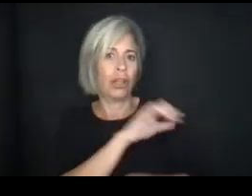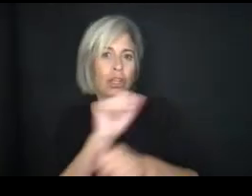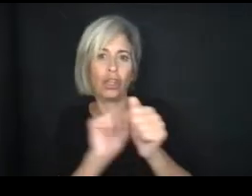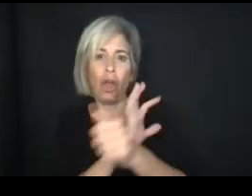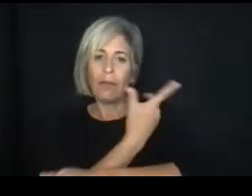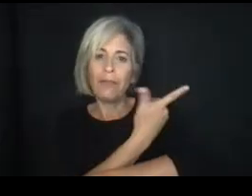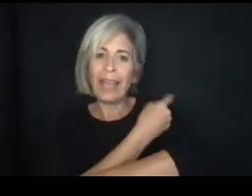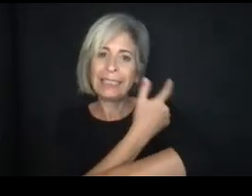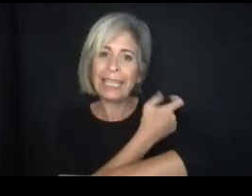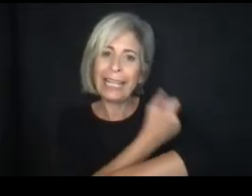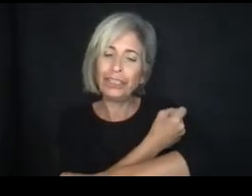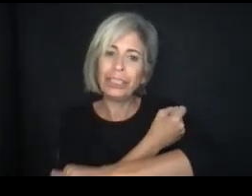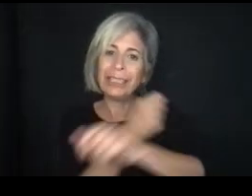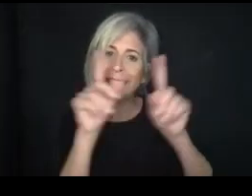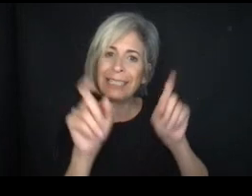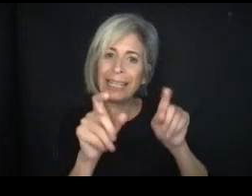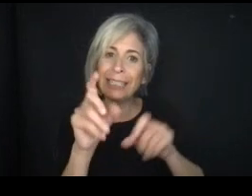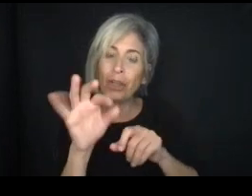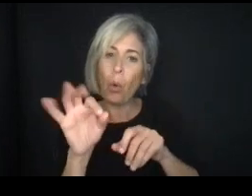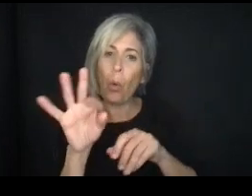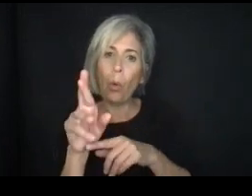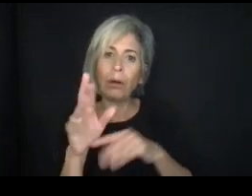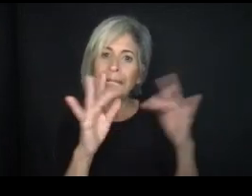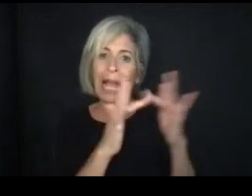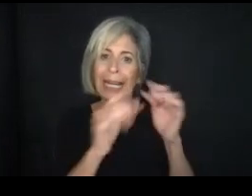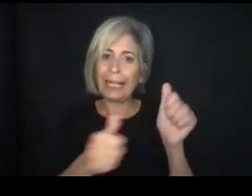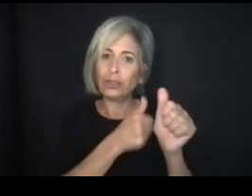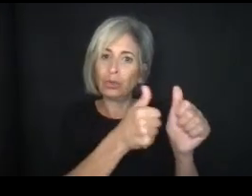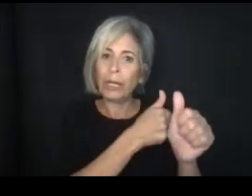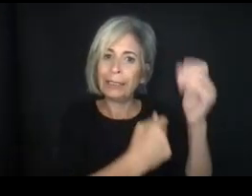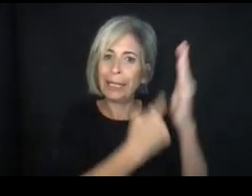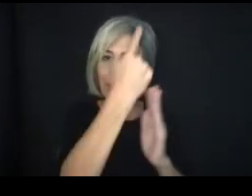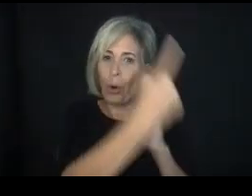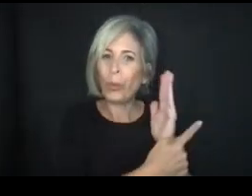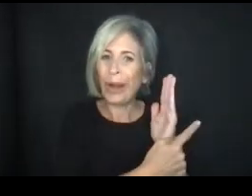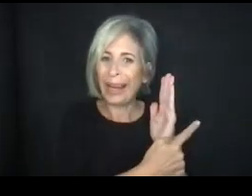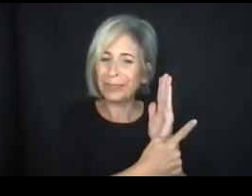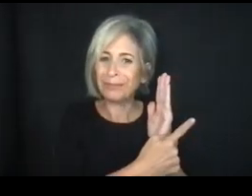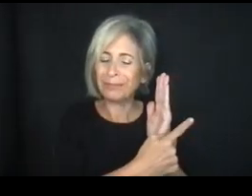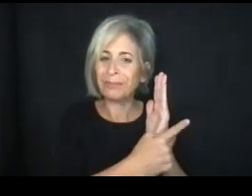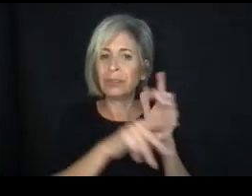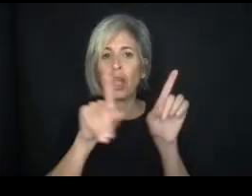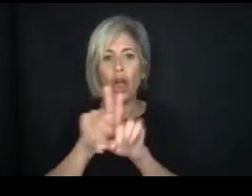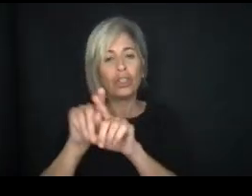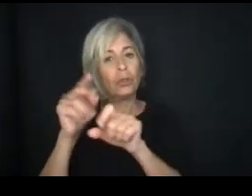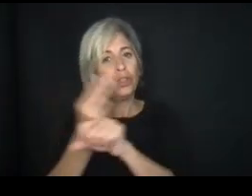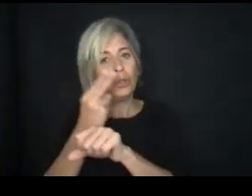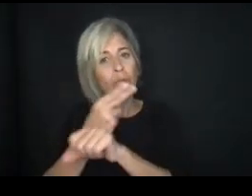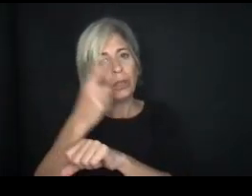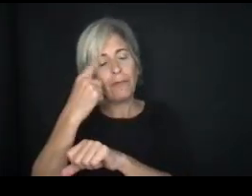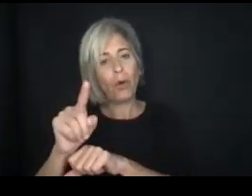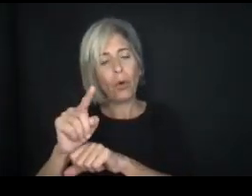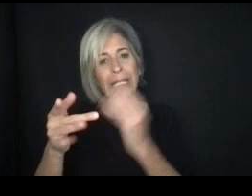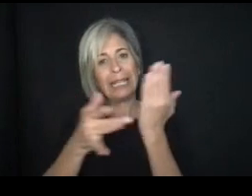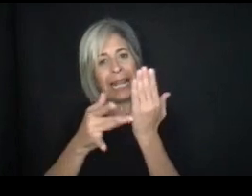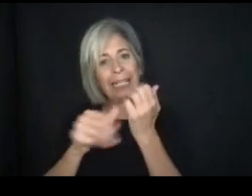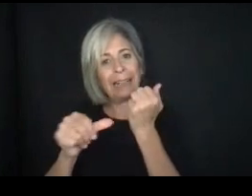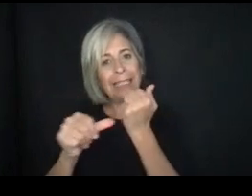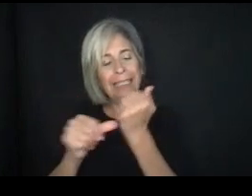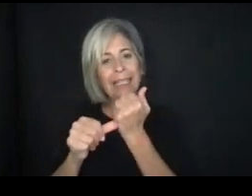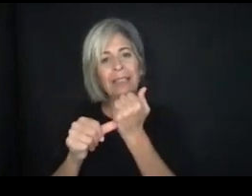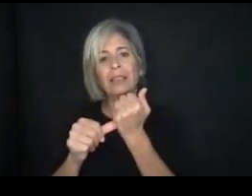COVID-19 vaccination testing or contact tracing programs. It can also be used for technical assistance, counseling,